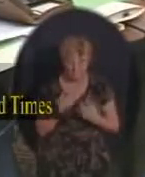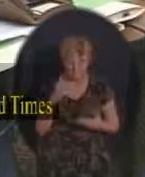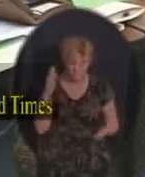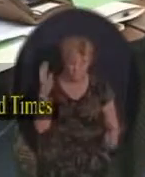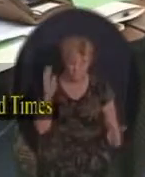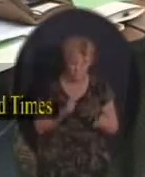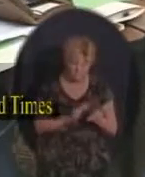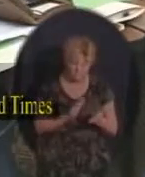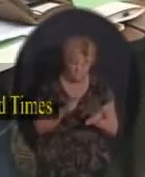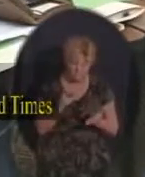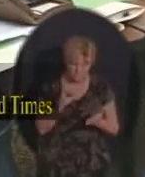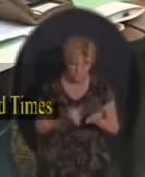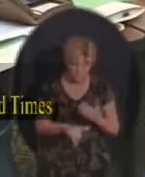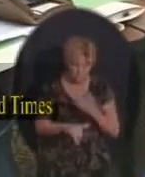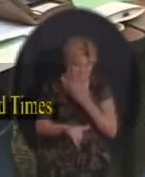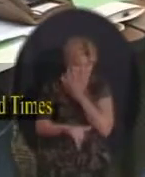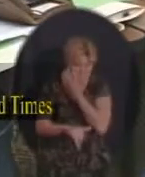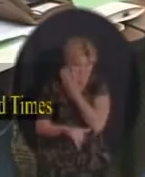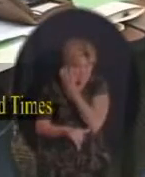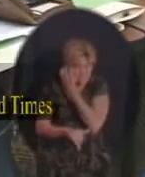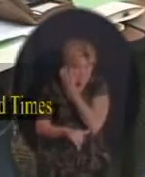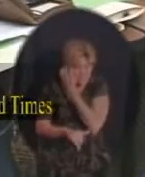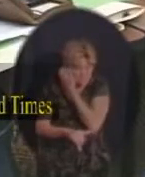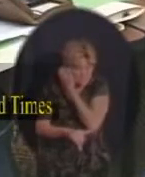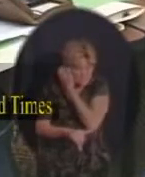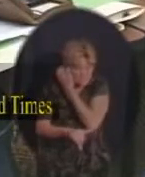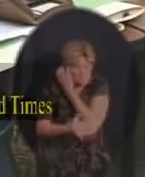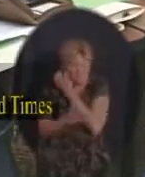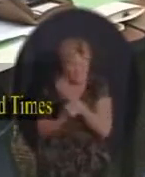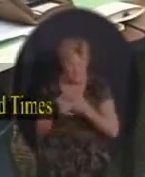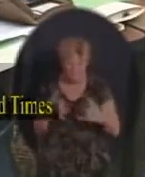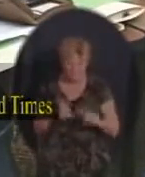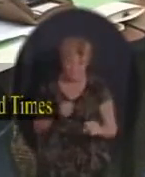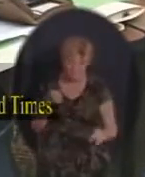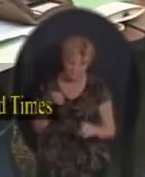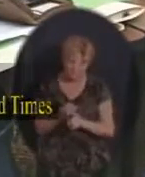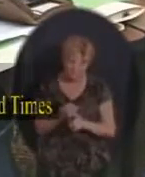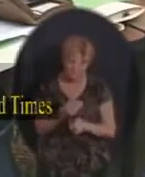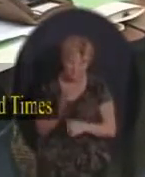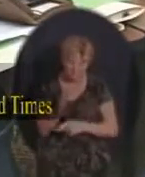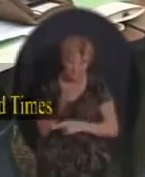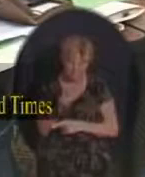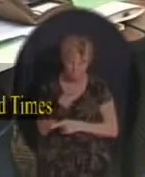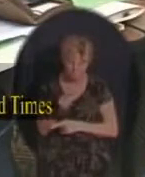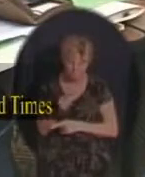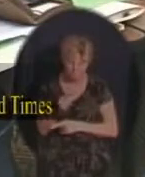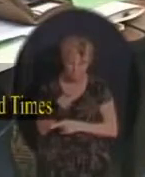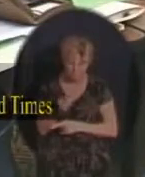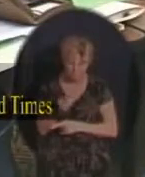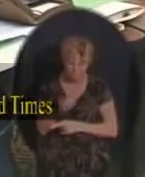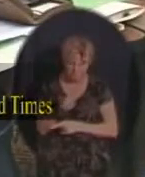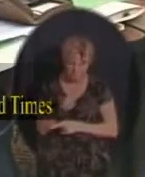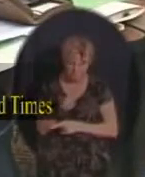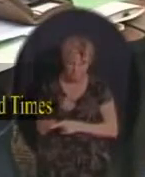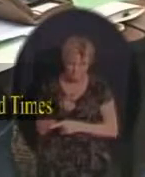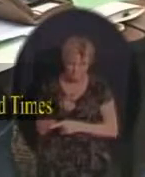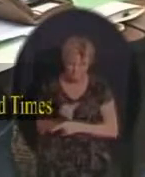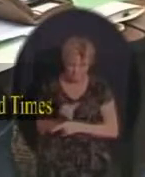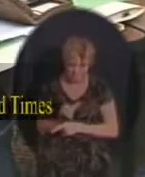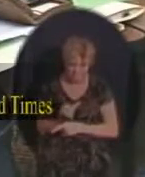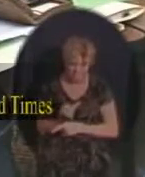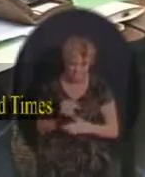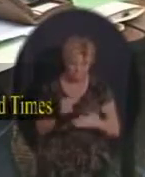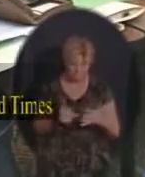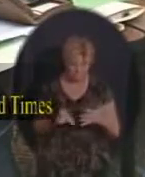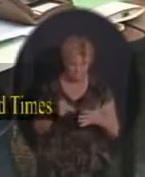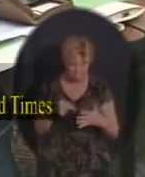that, still impacting the mill levies, still impacting the total budget, still changing the maximum LOB. All of those decisions can still